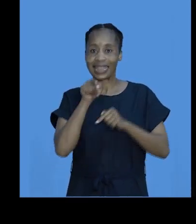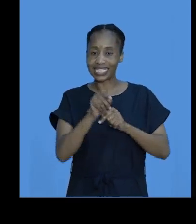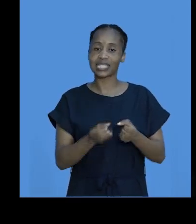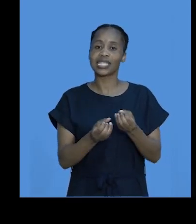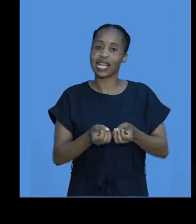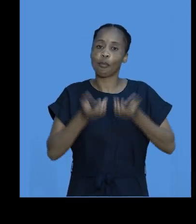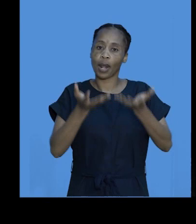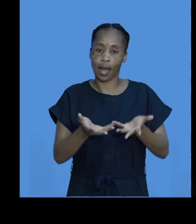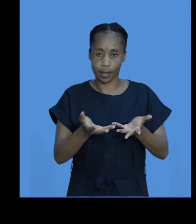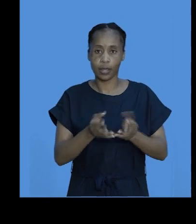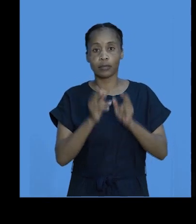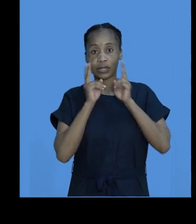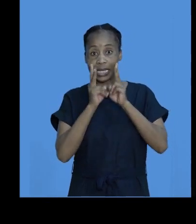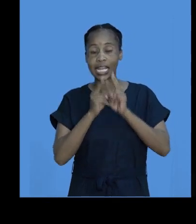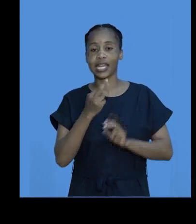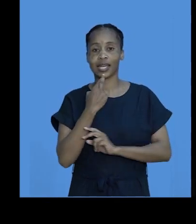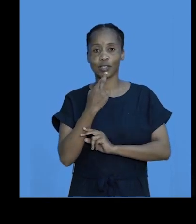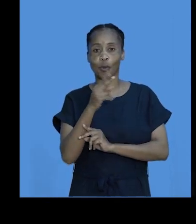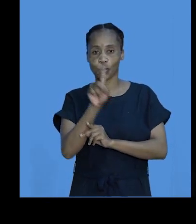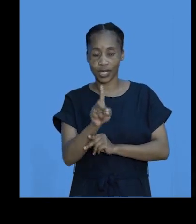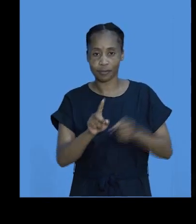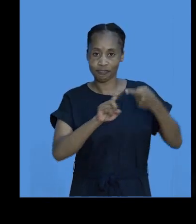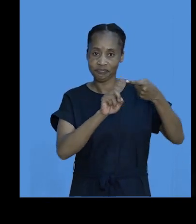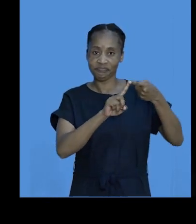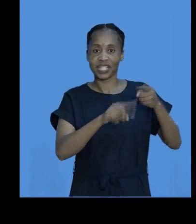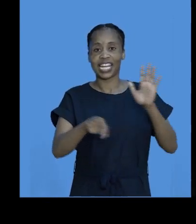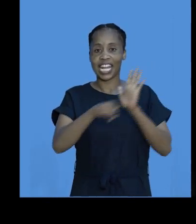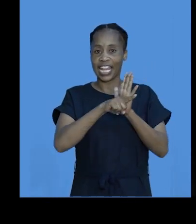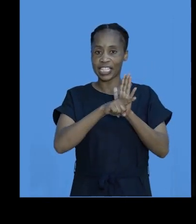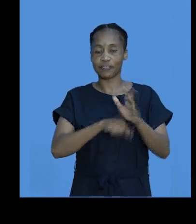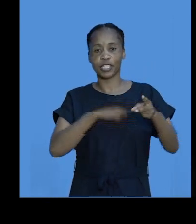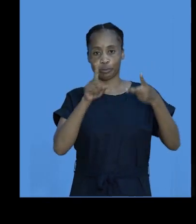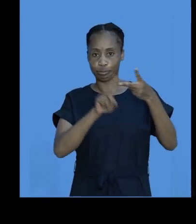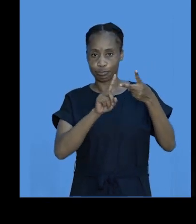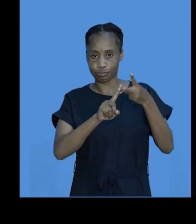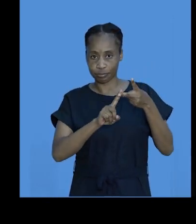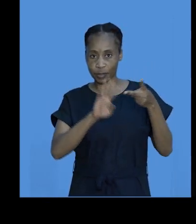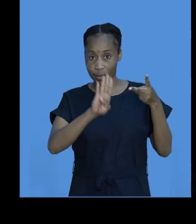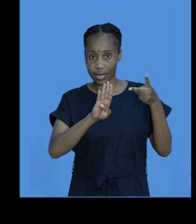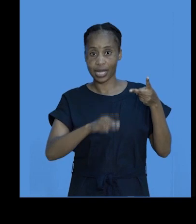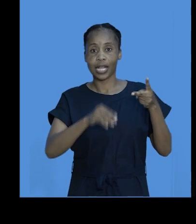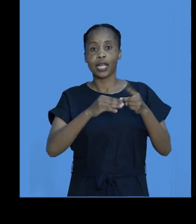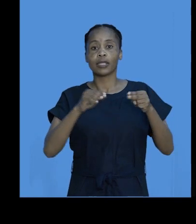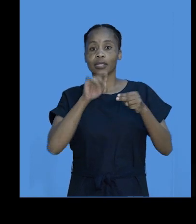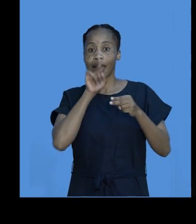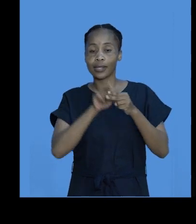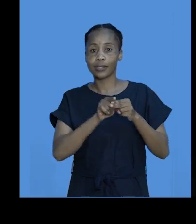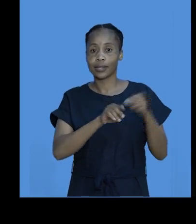curve. So let's look at our responses there. A says negatively, B says